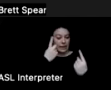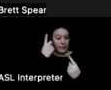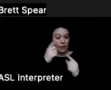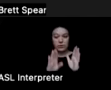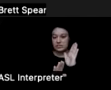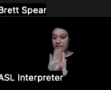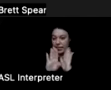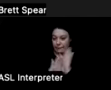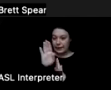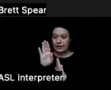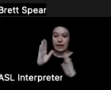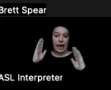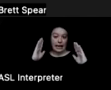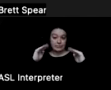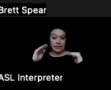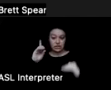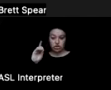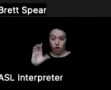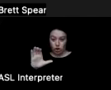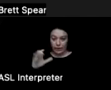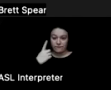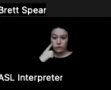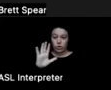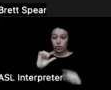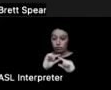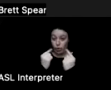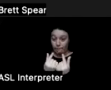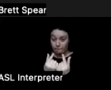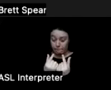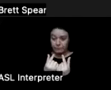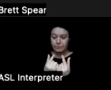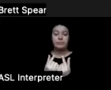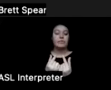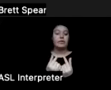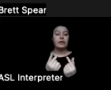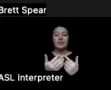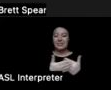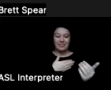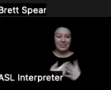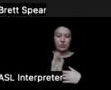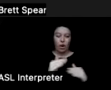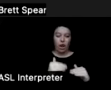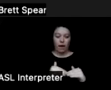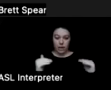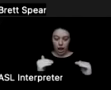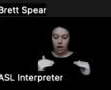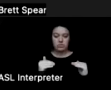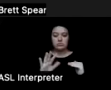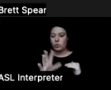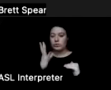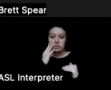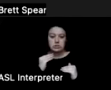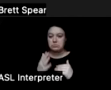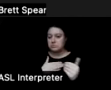expectation document for your group. It's irregardless of what level you're at or how much experience you have. I find that